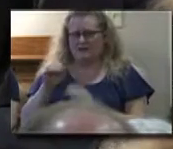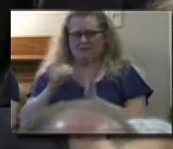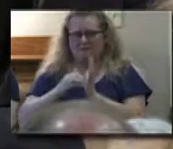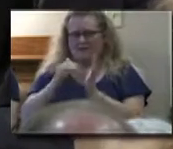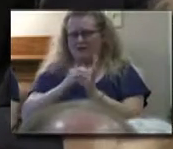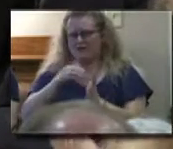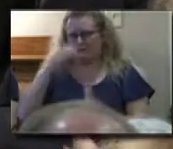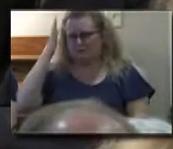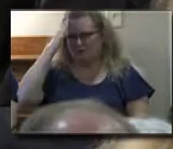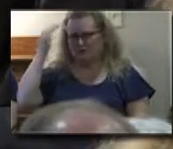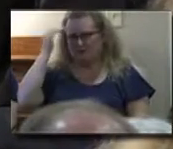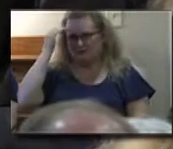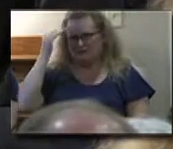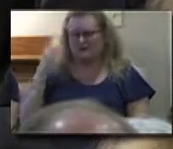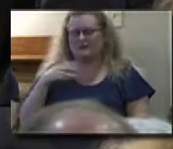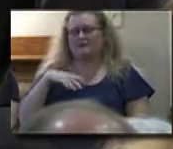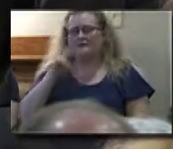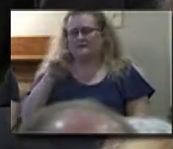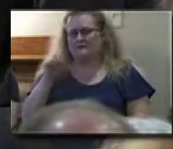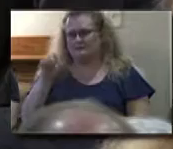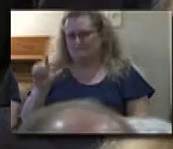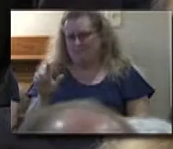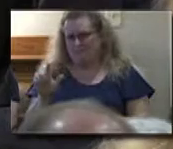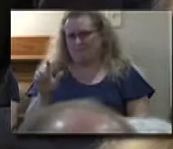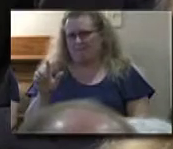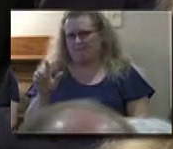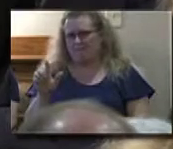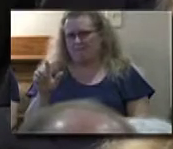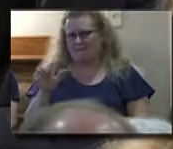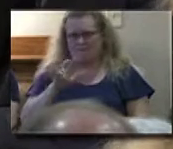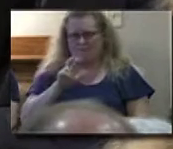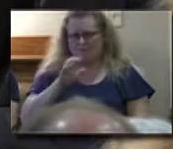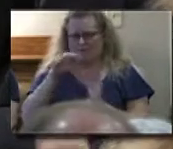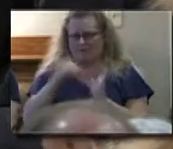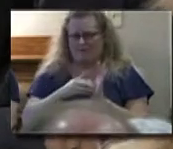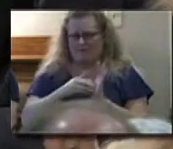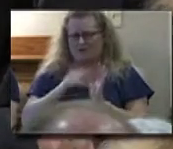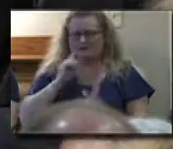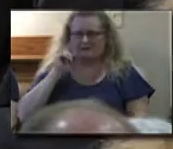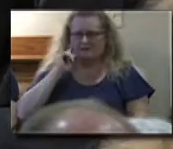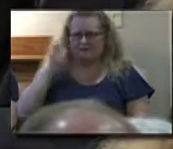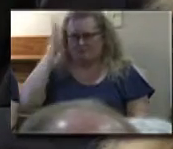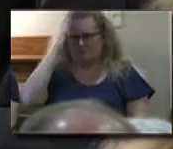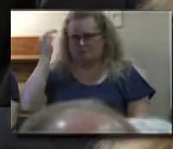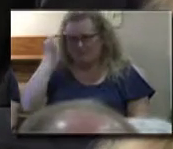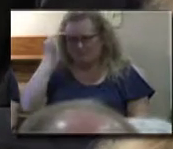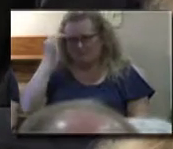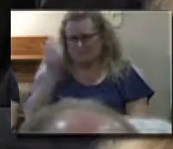Koreans, Korean Sign Language, which is by 300,000 deaf Koreans,